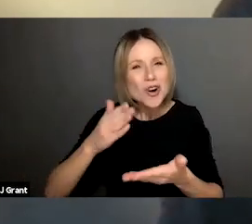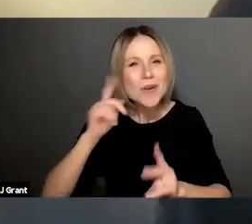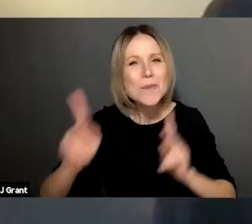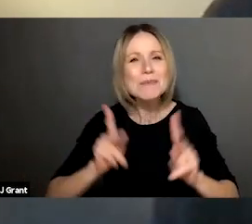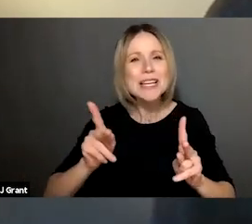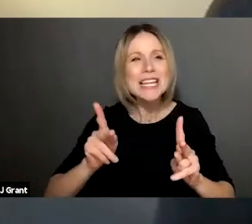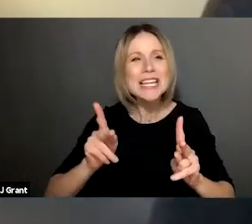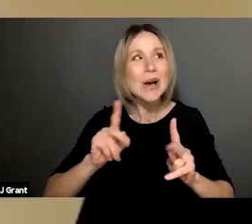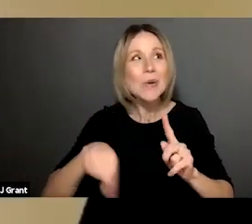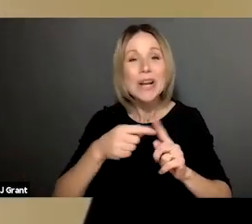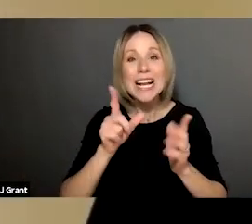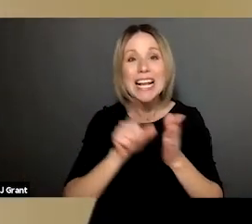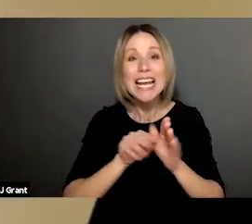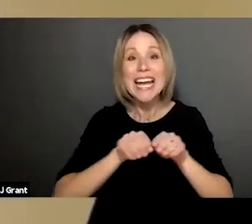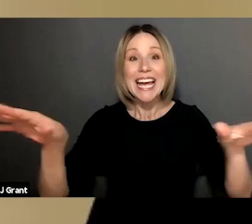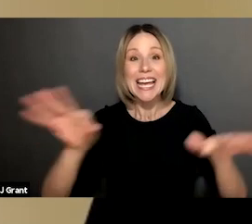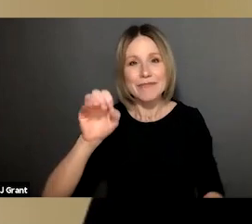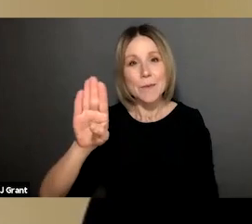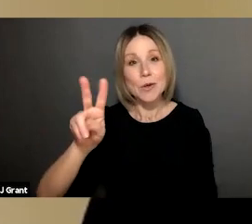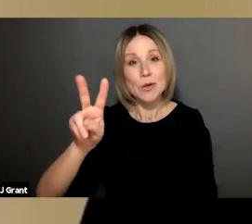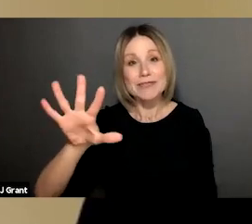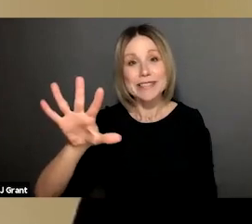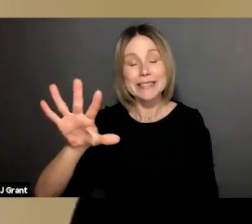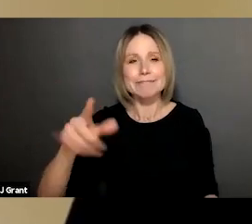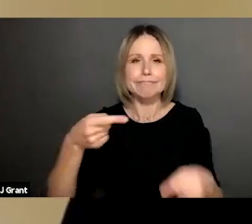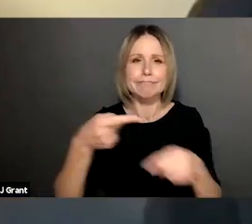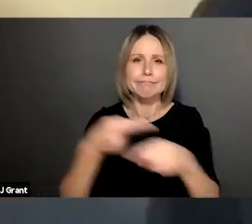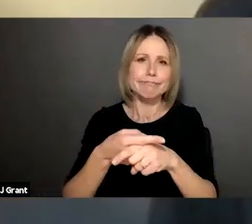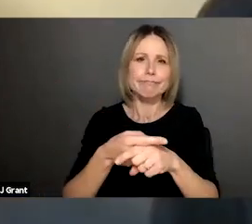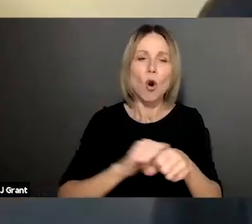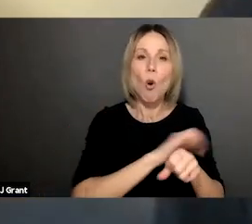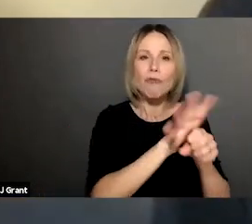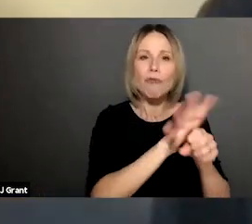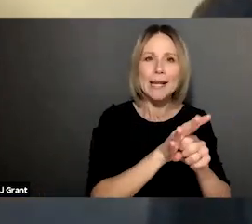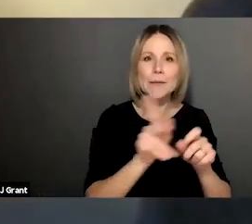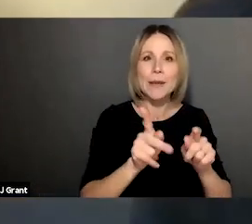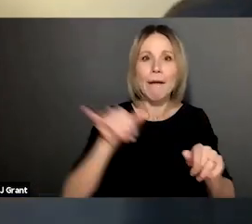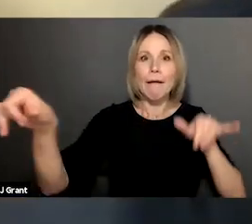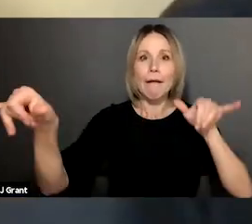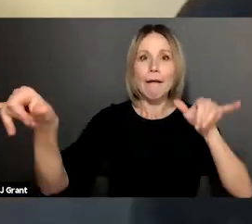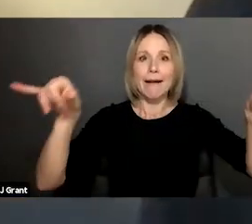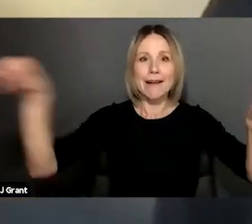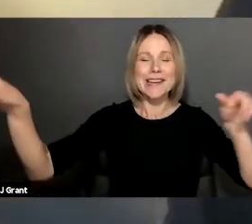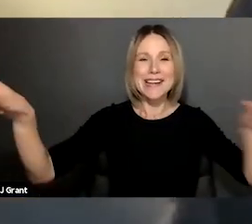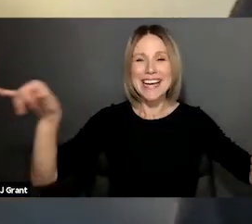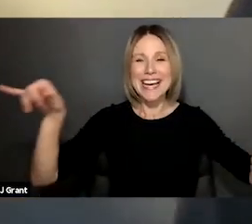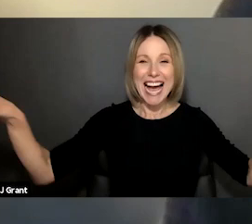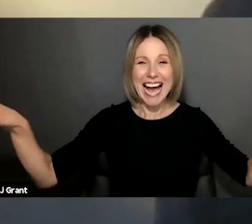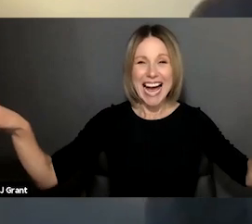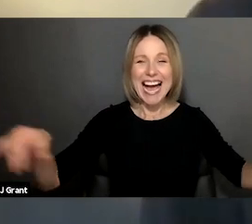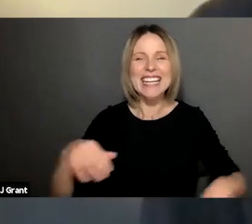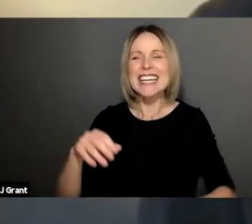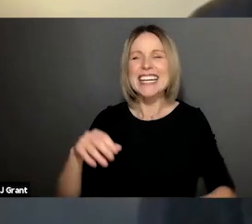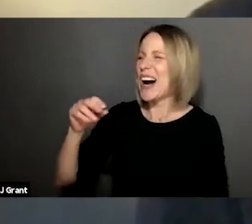and we were in lockdown. Oh, gosh. A couple weeks later. That was going to be the subject of our discussion at Maine Voices Live last